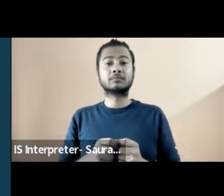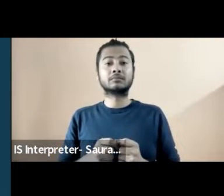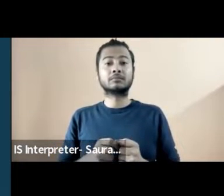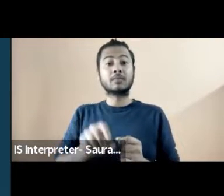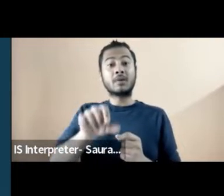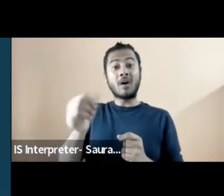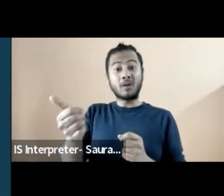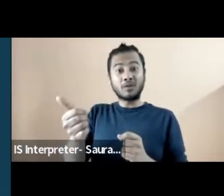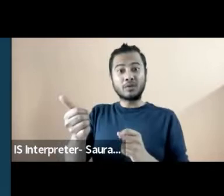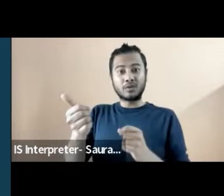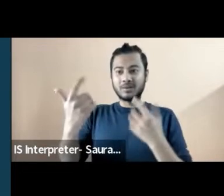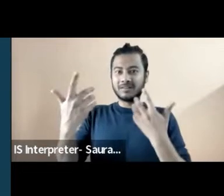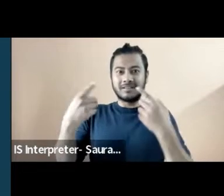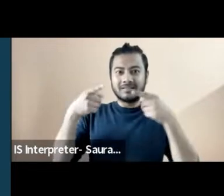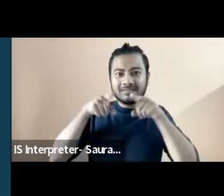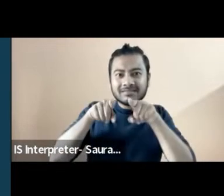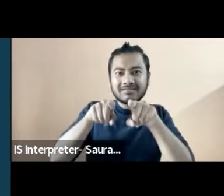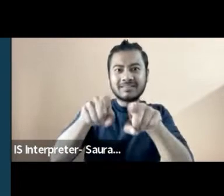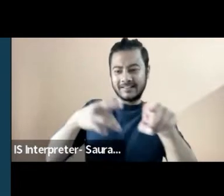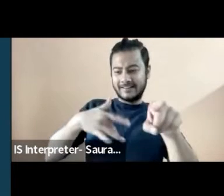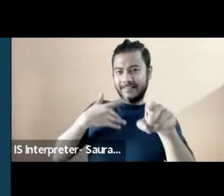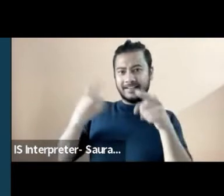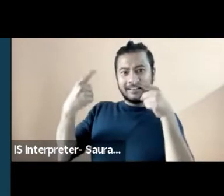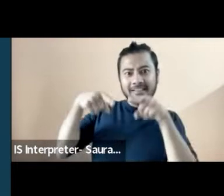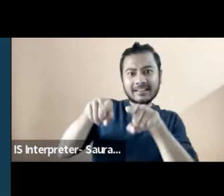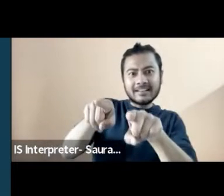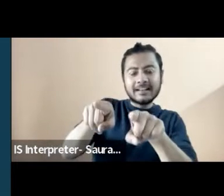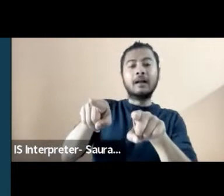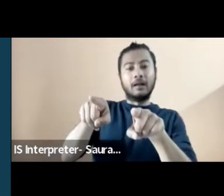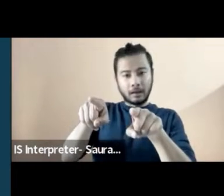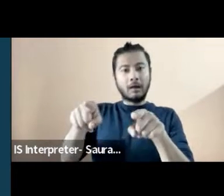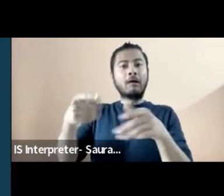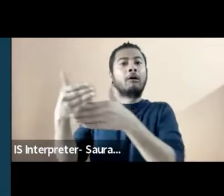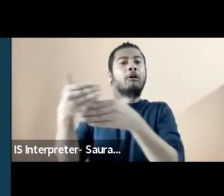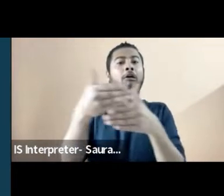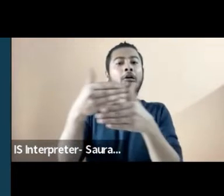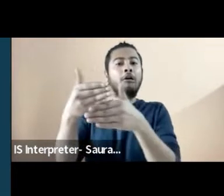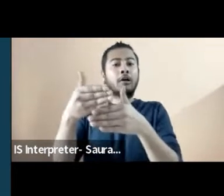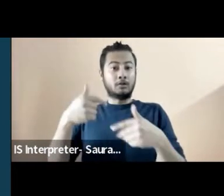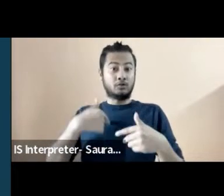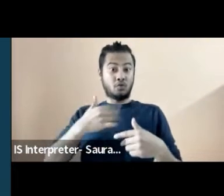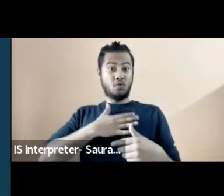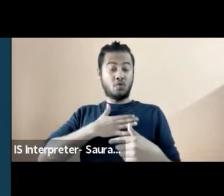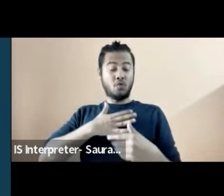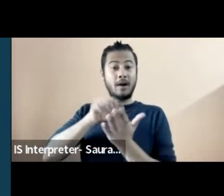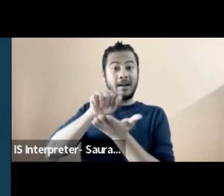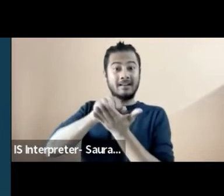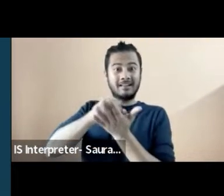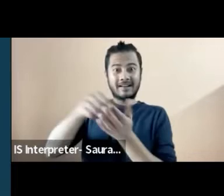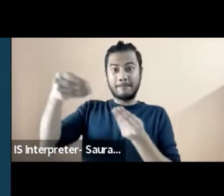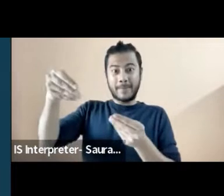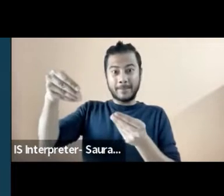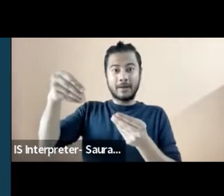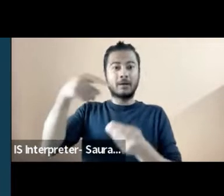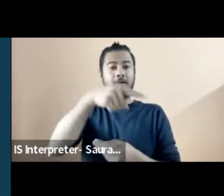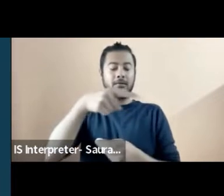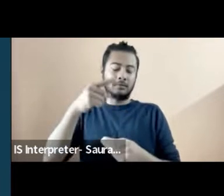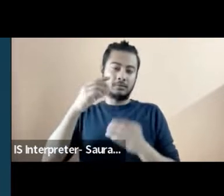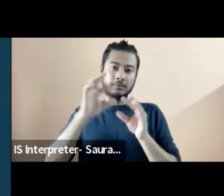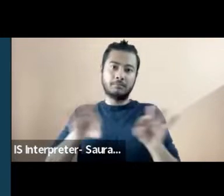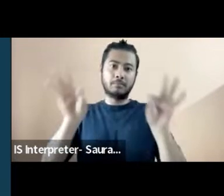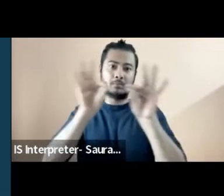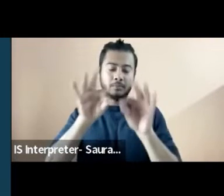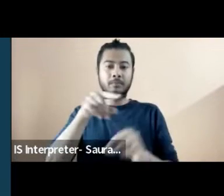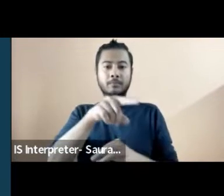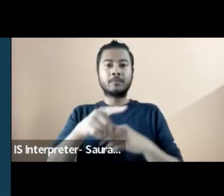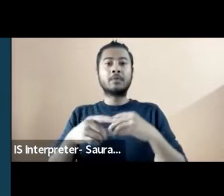This part and the content of it was very integral. And for the evolution and impact section, we are doing a